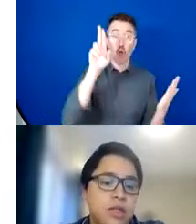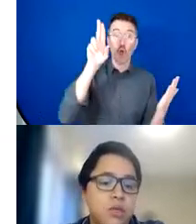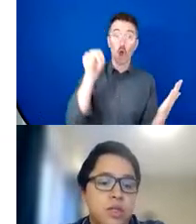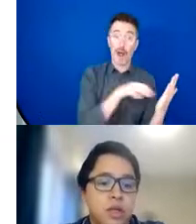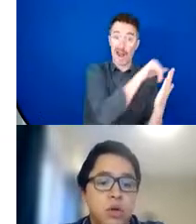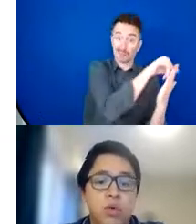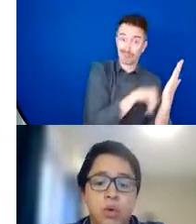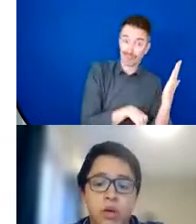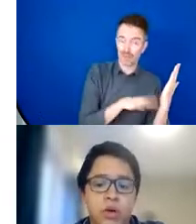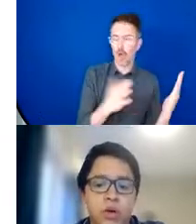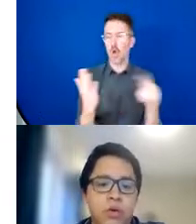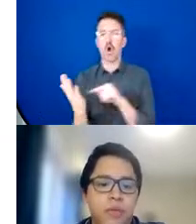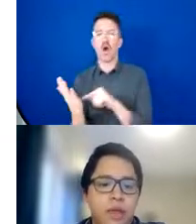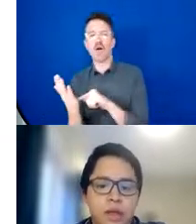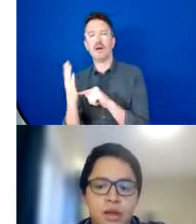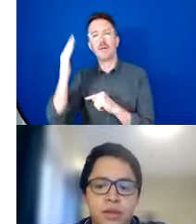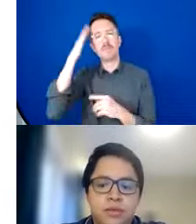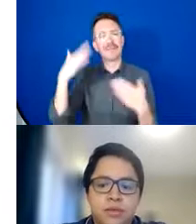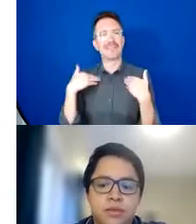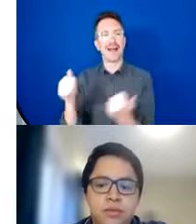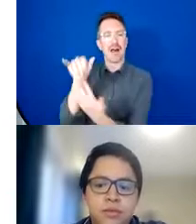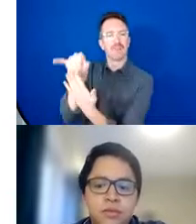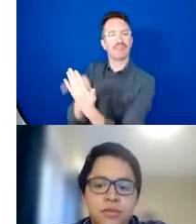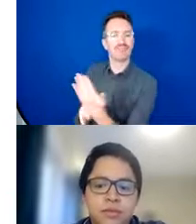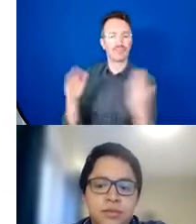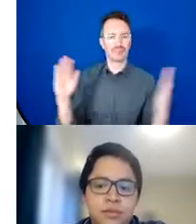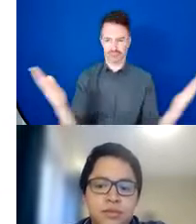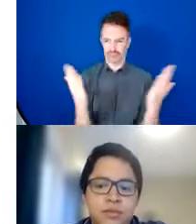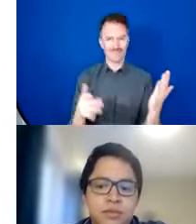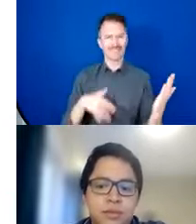select as a source that you would quote on your article?